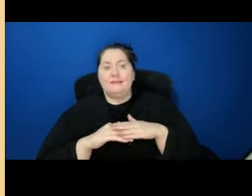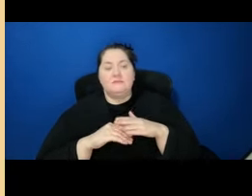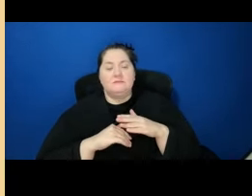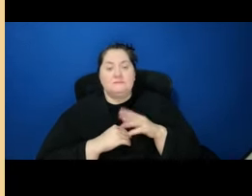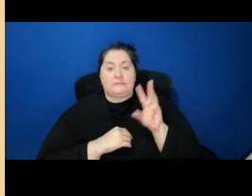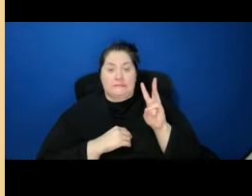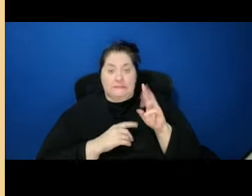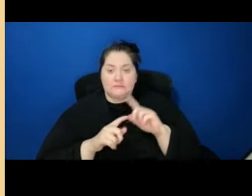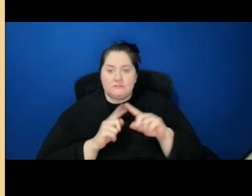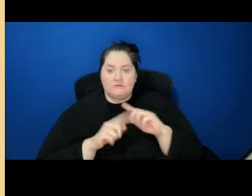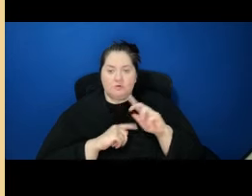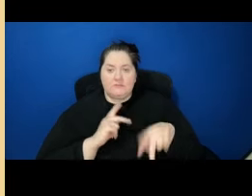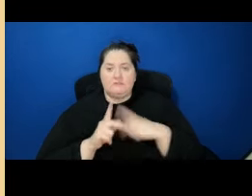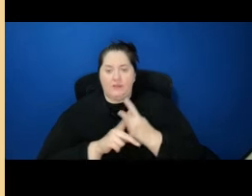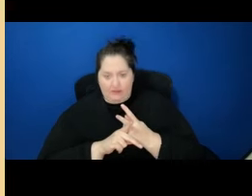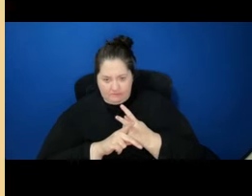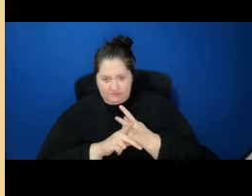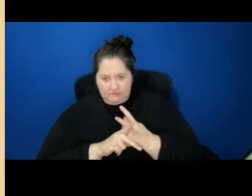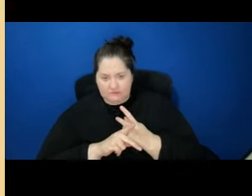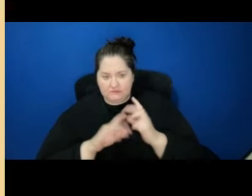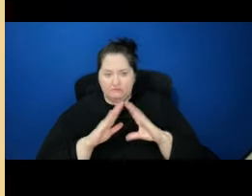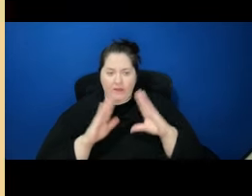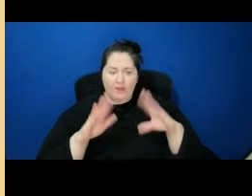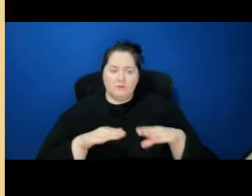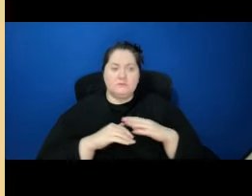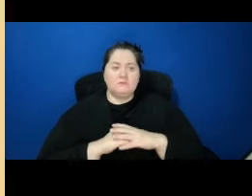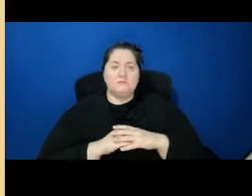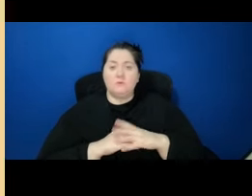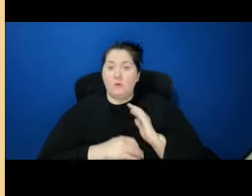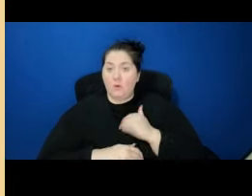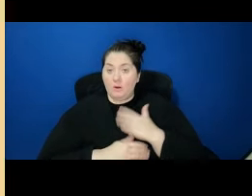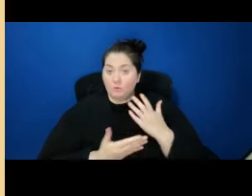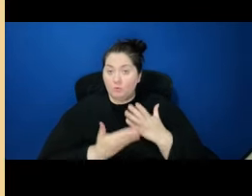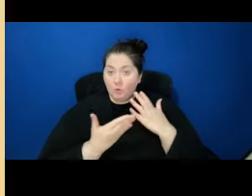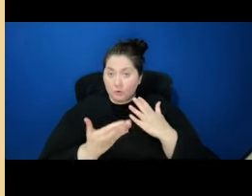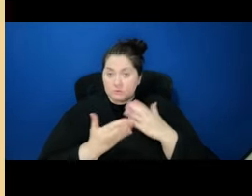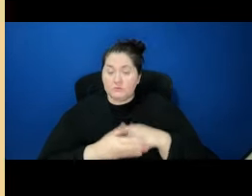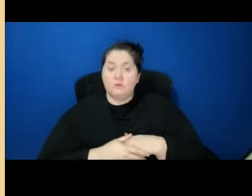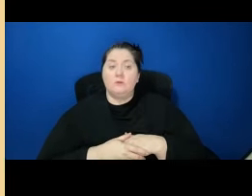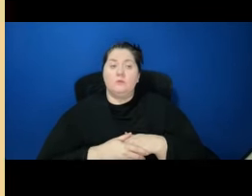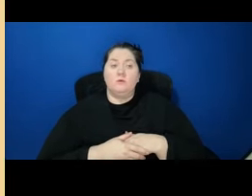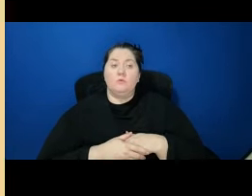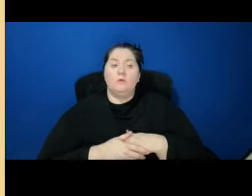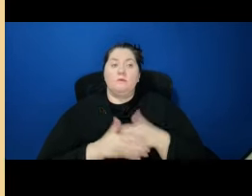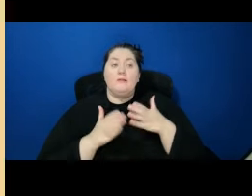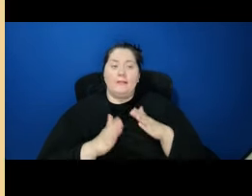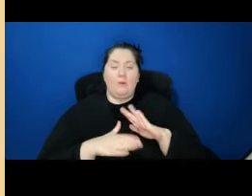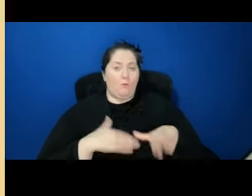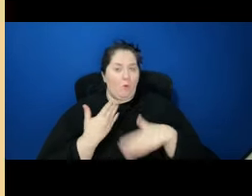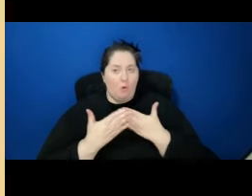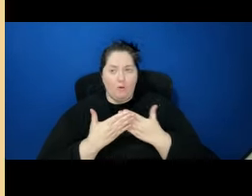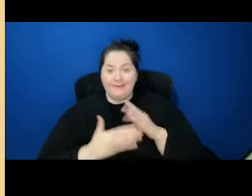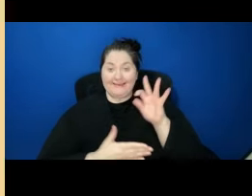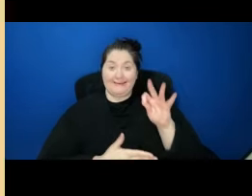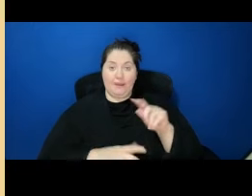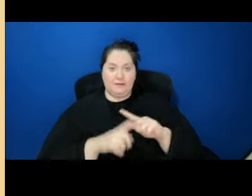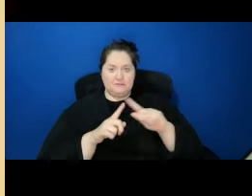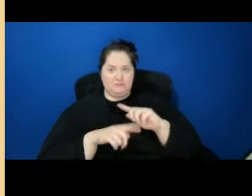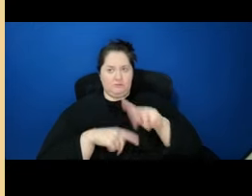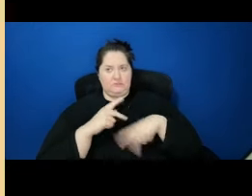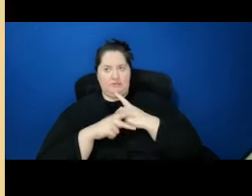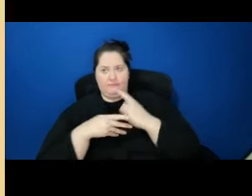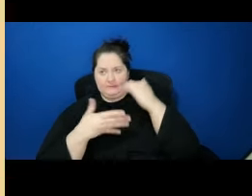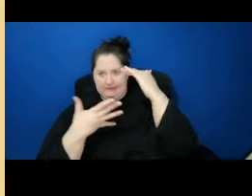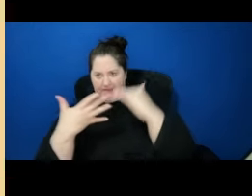at least six different types of middle housing. And what is our proposal? And so our proposal is that we would allow all the 9 different types that are there